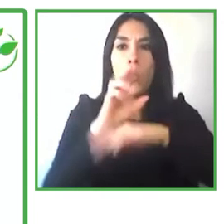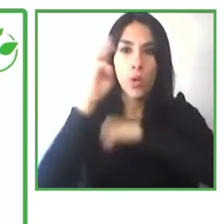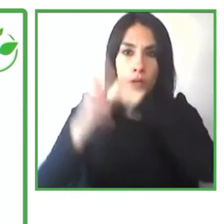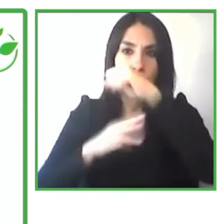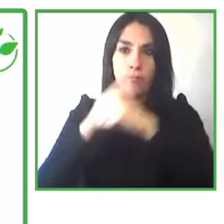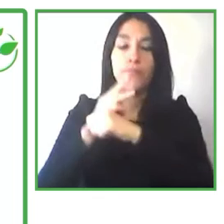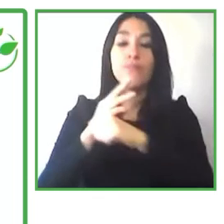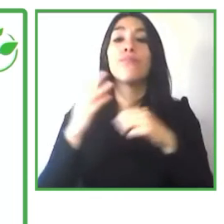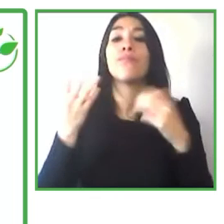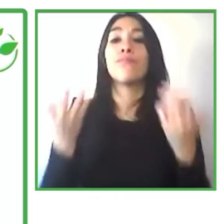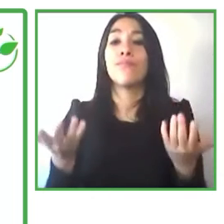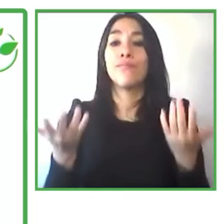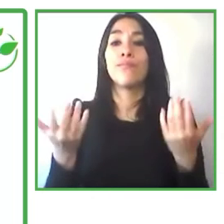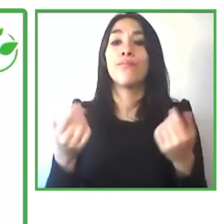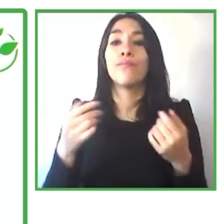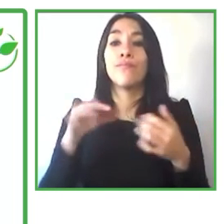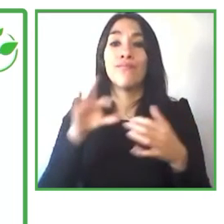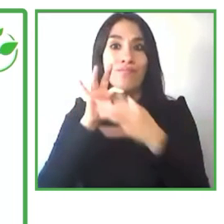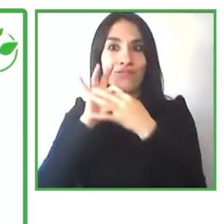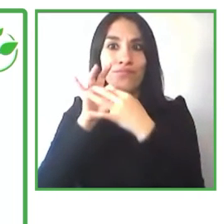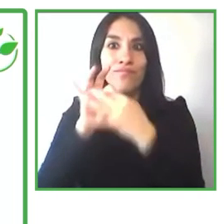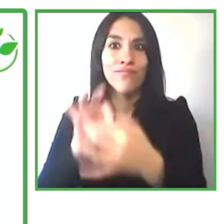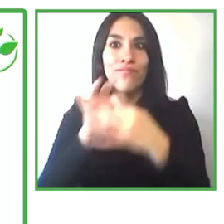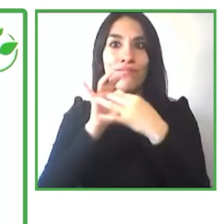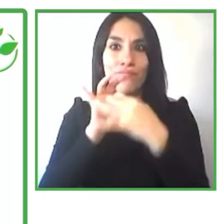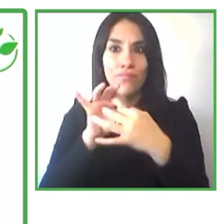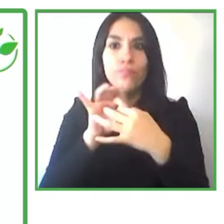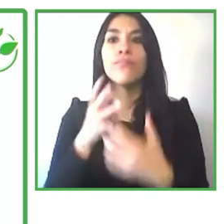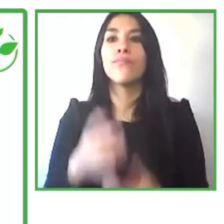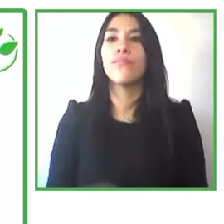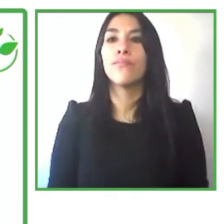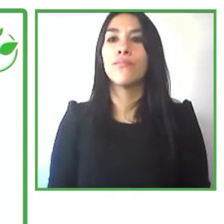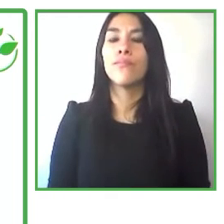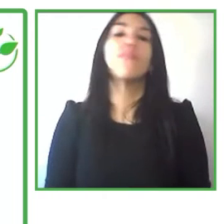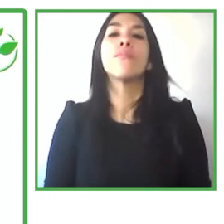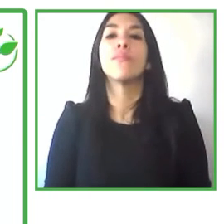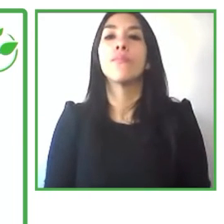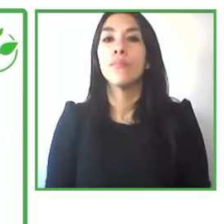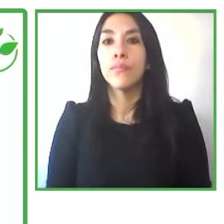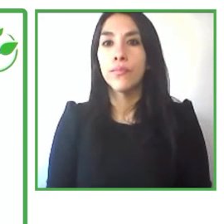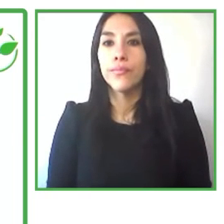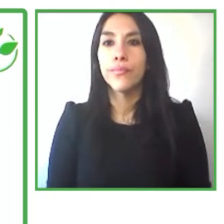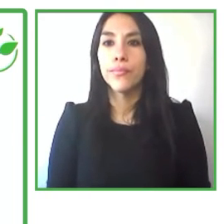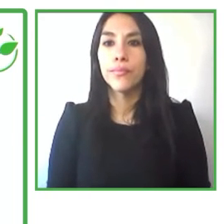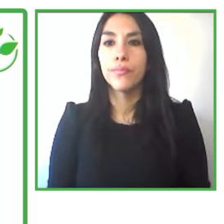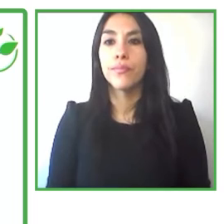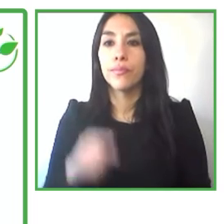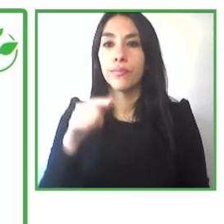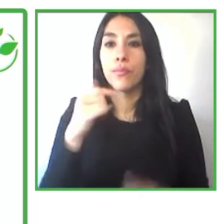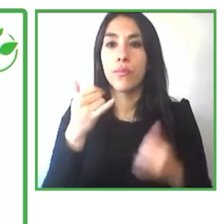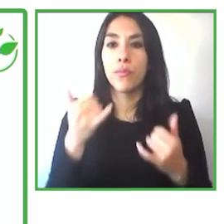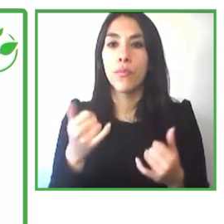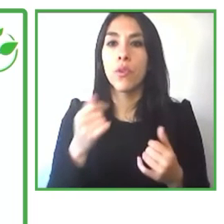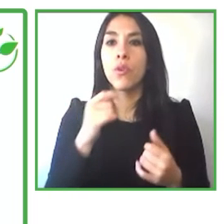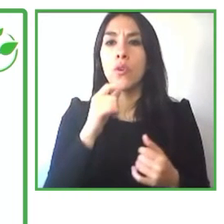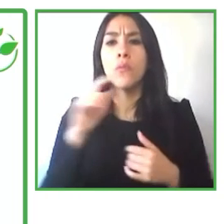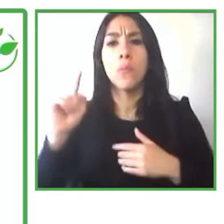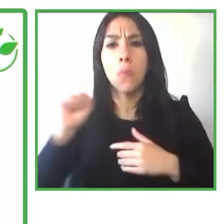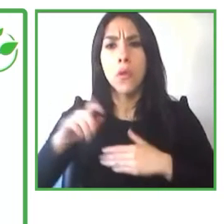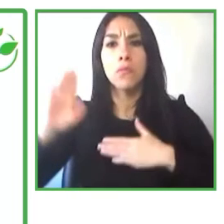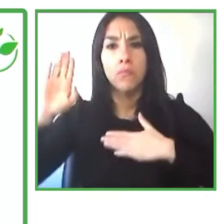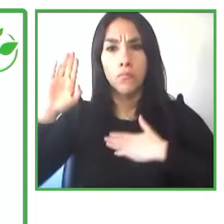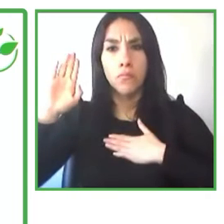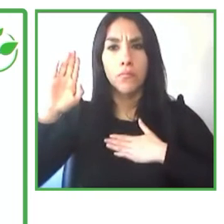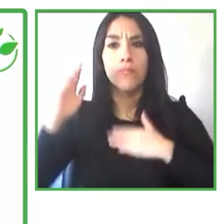benefit businesses, persons with disabilities themselves, as well as the economies and communities we work in across the